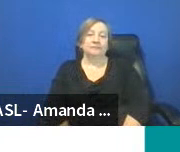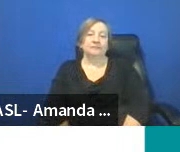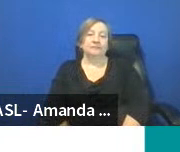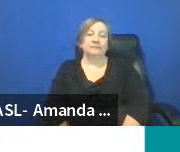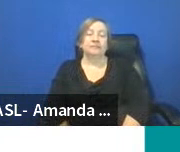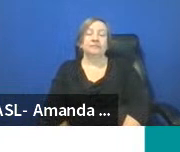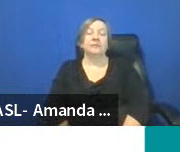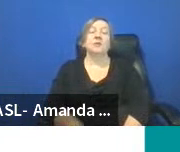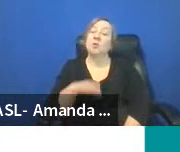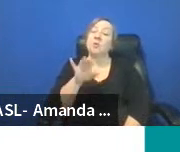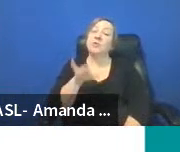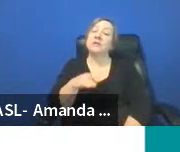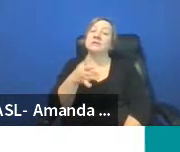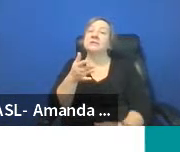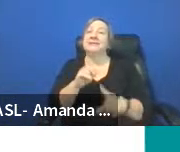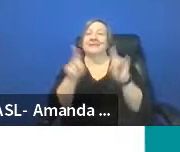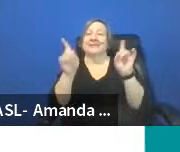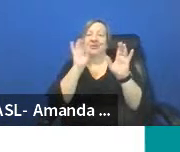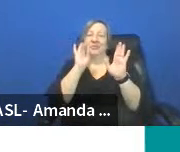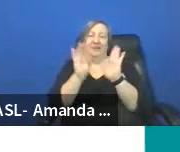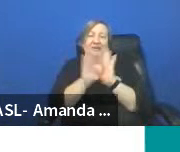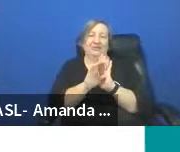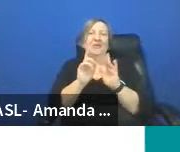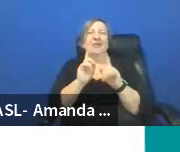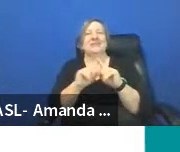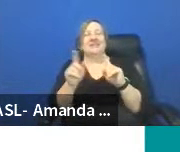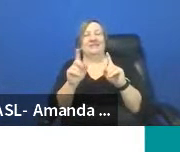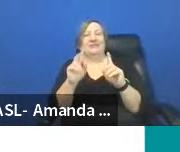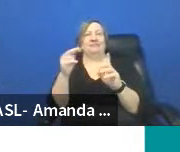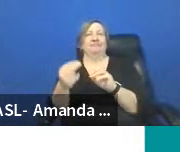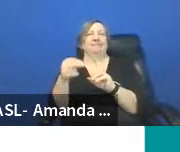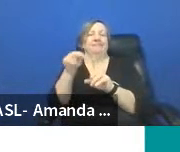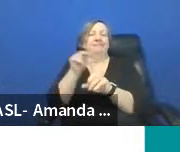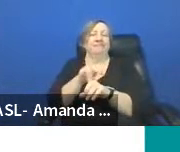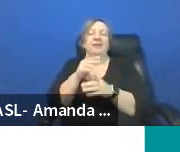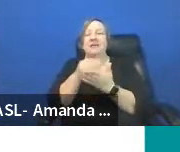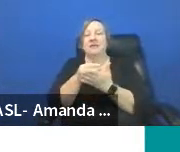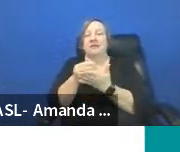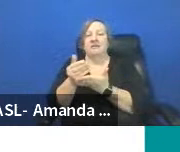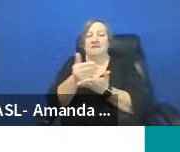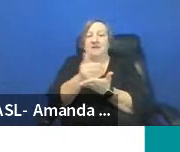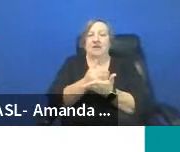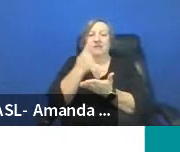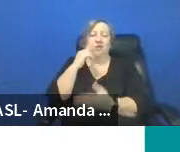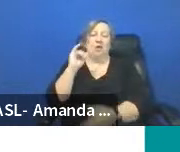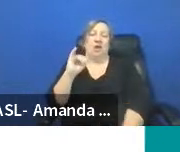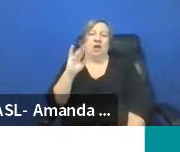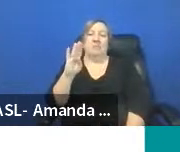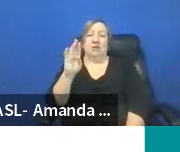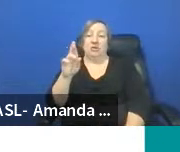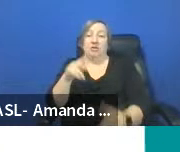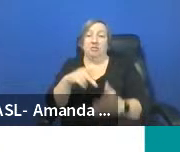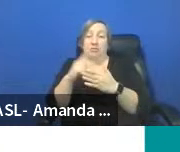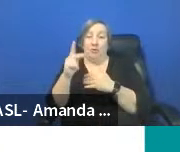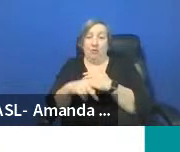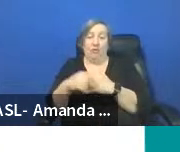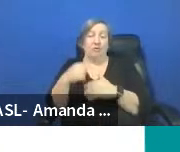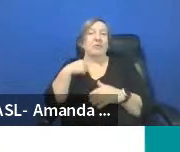So this is a different picture or a different framing of funding for the IBR program. So we have shown you our